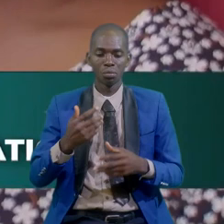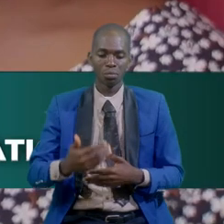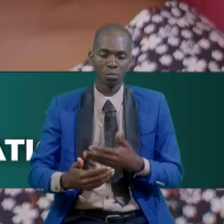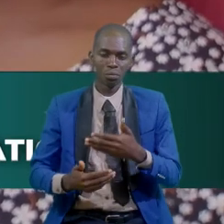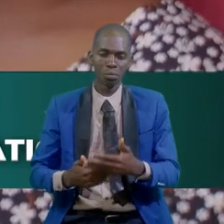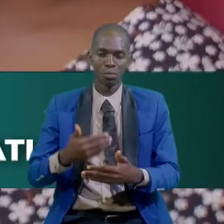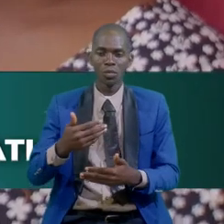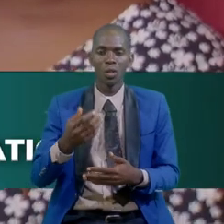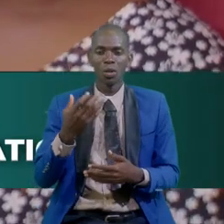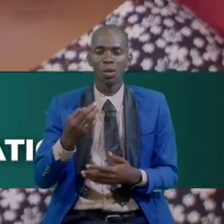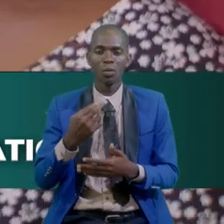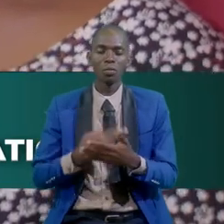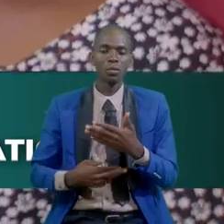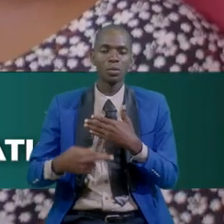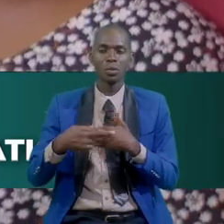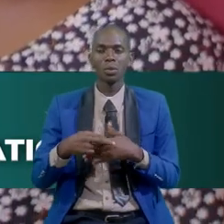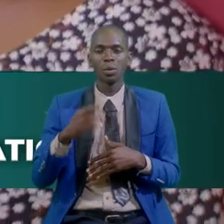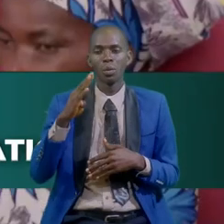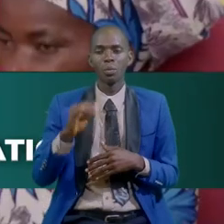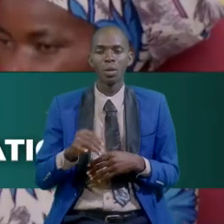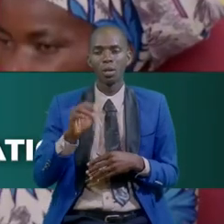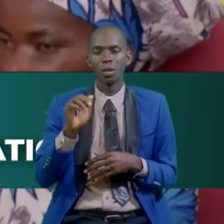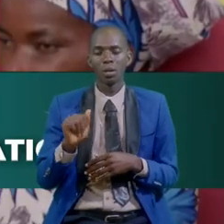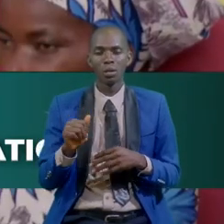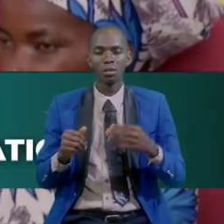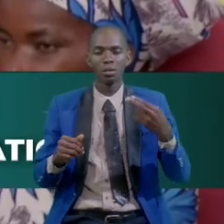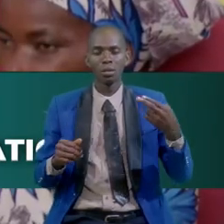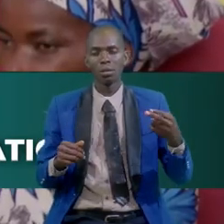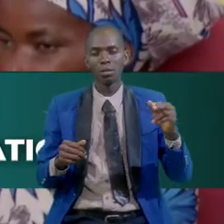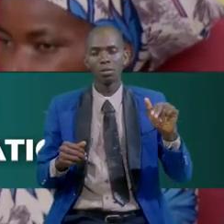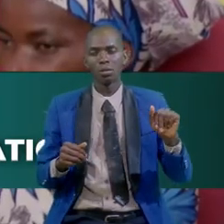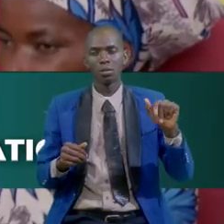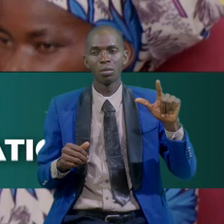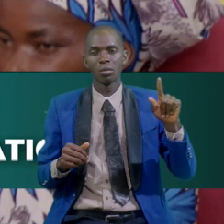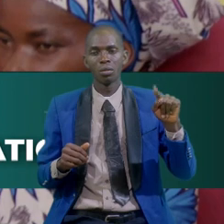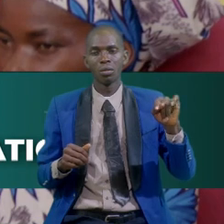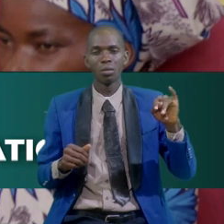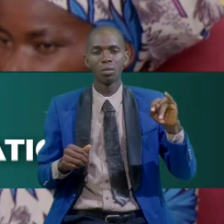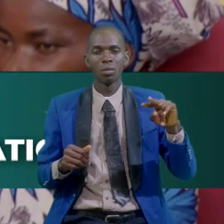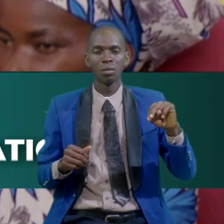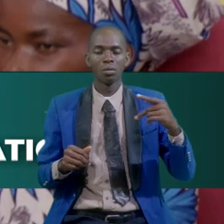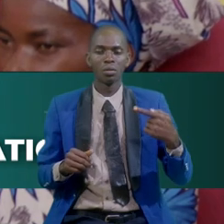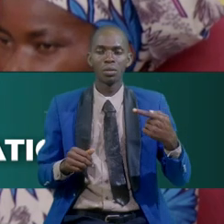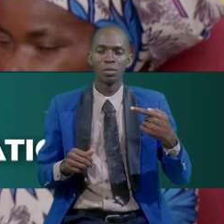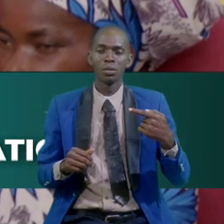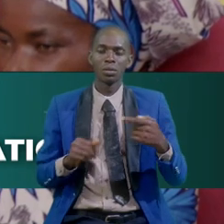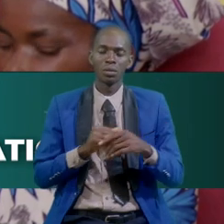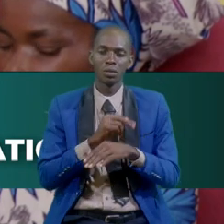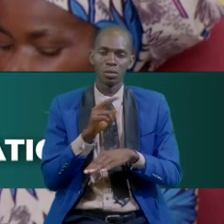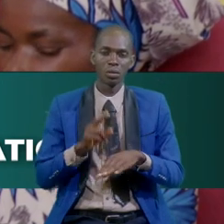return by a halting nation. The process of